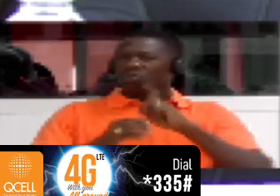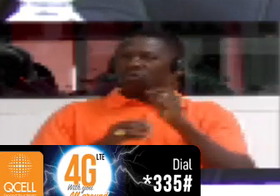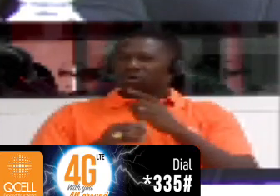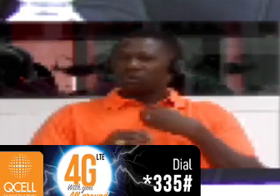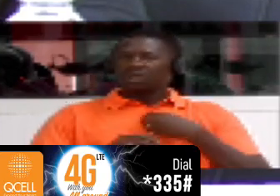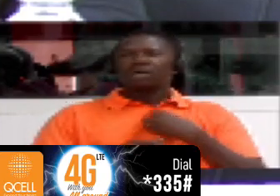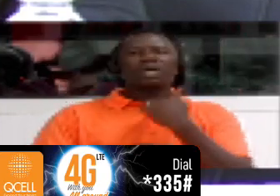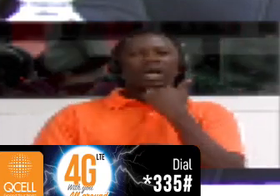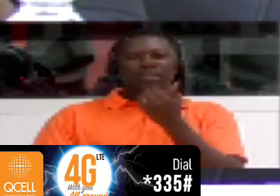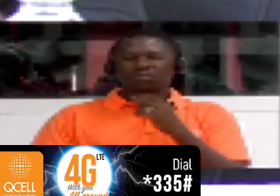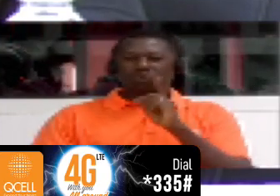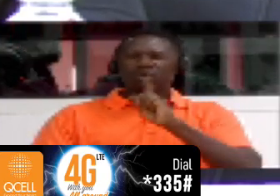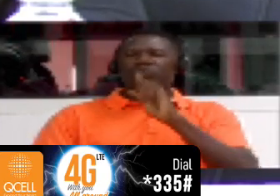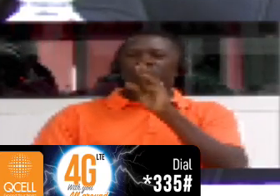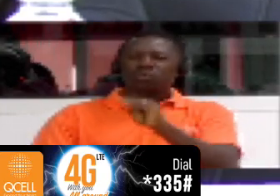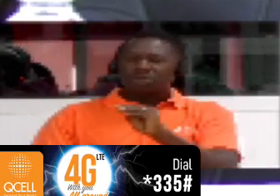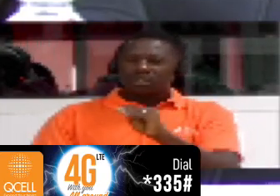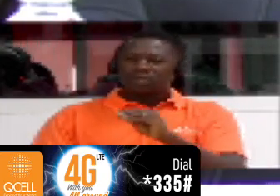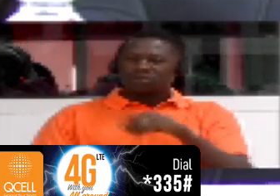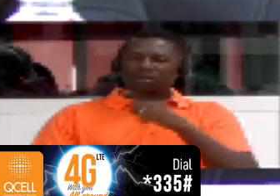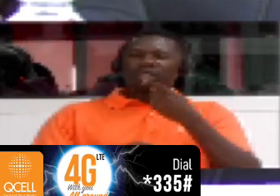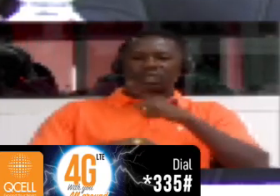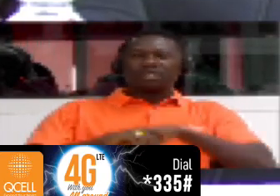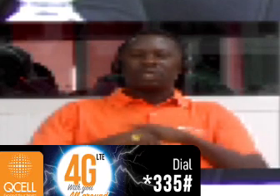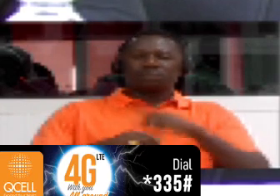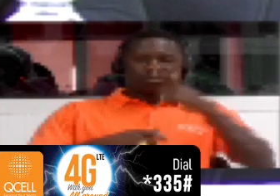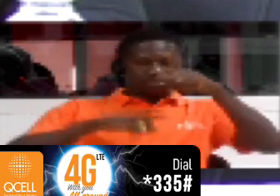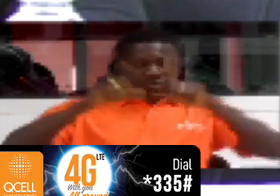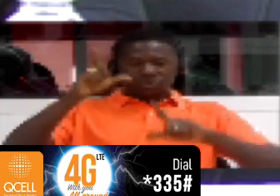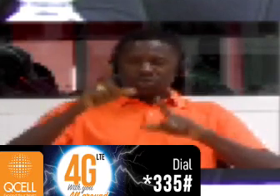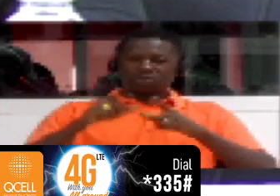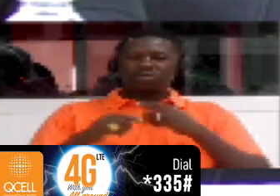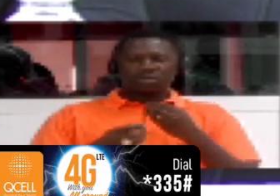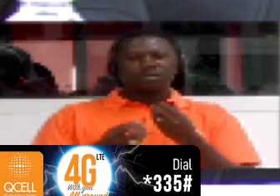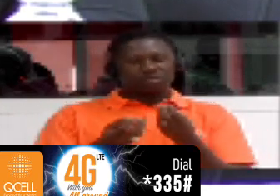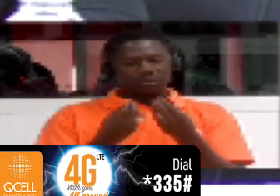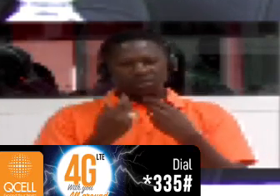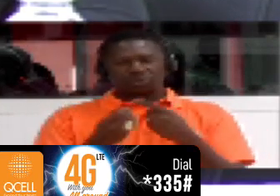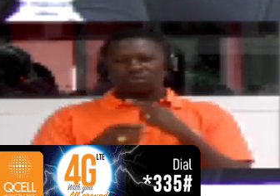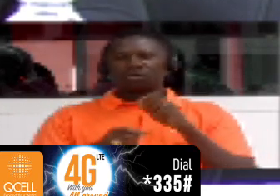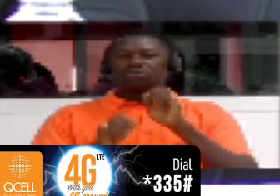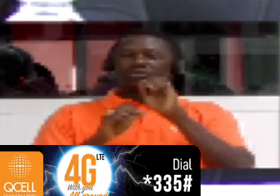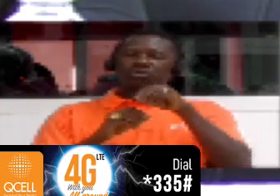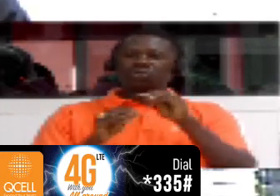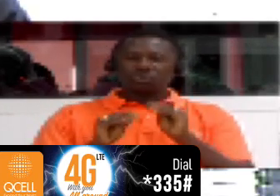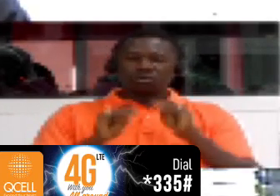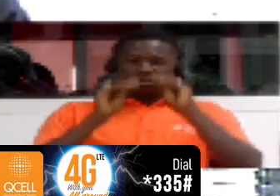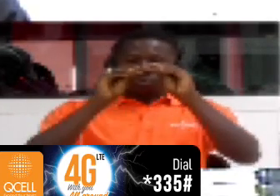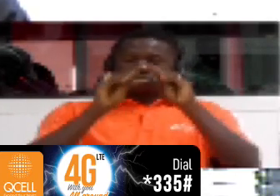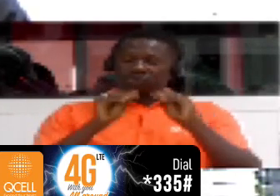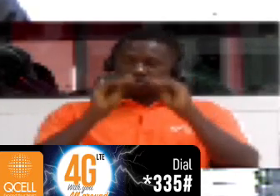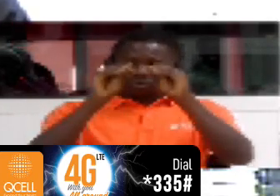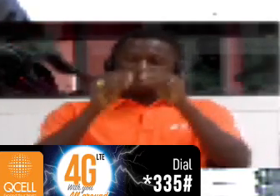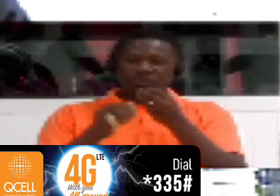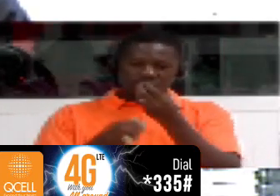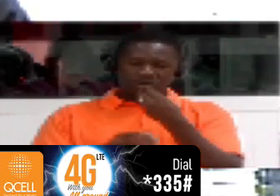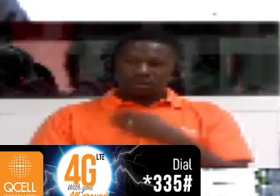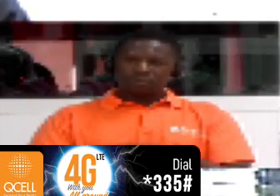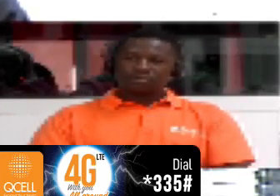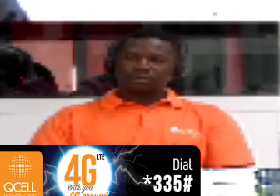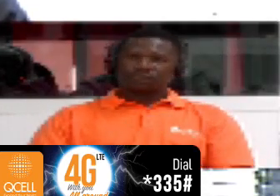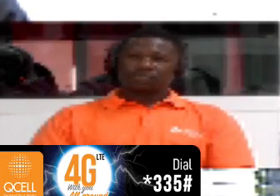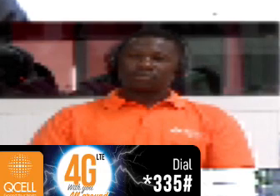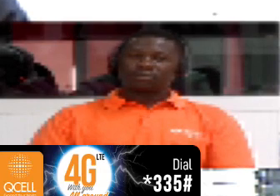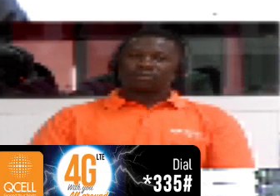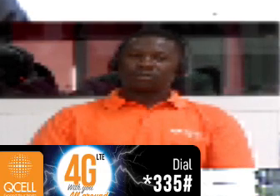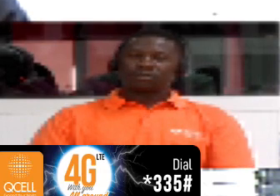what exactly you were actually doing during those positions. Just kindly take us through your ranks. Ako ranko lu dam man fonya dron hani ibe men